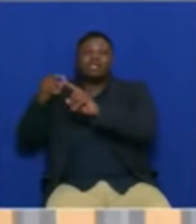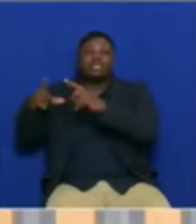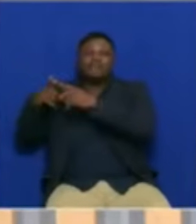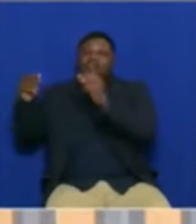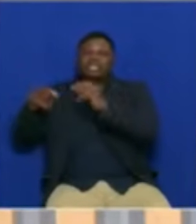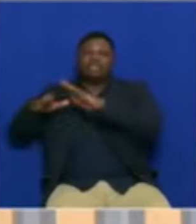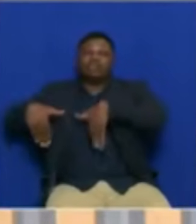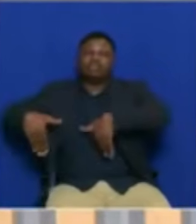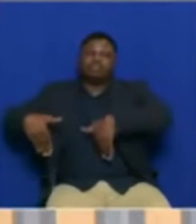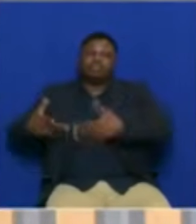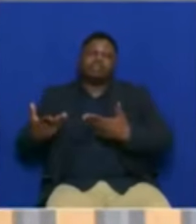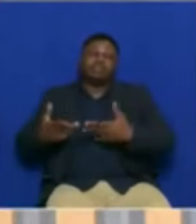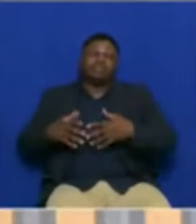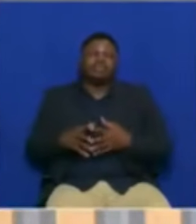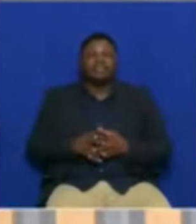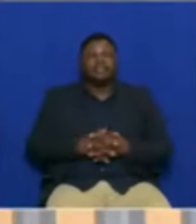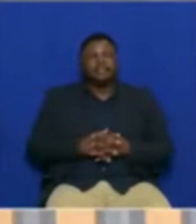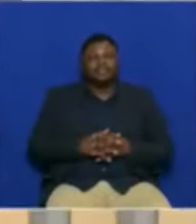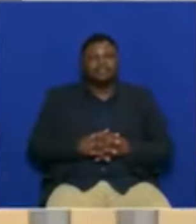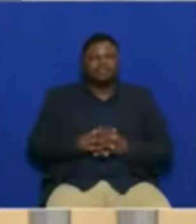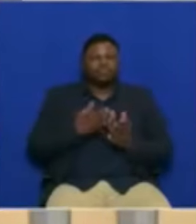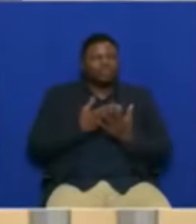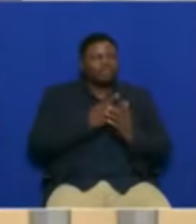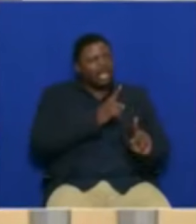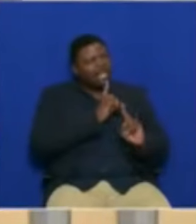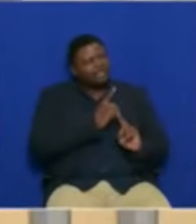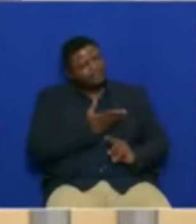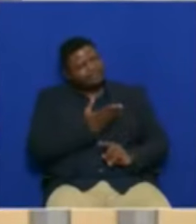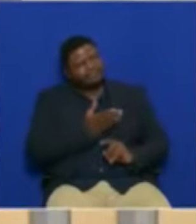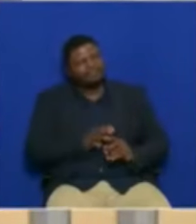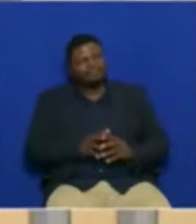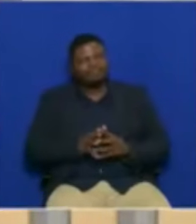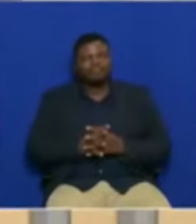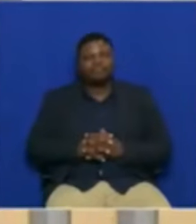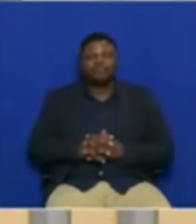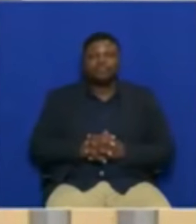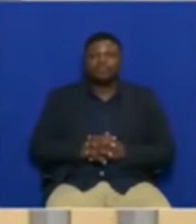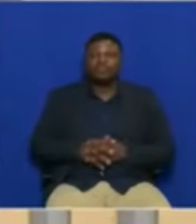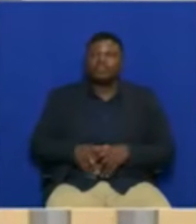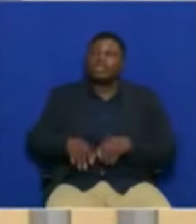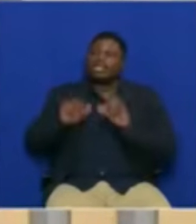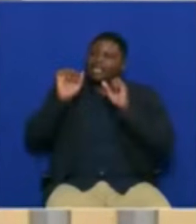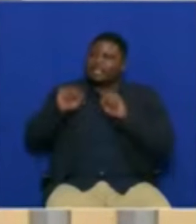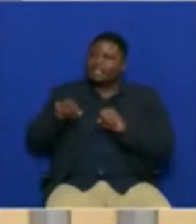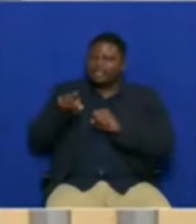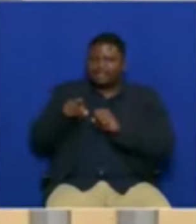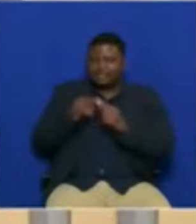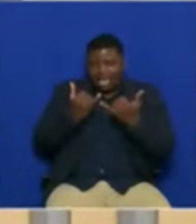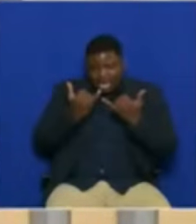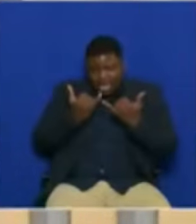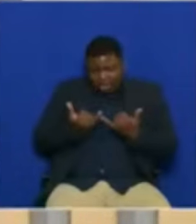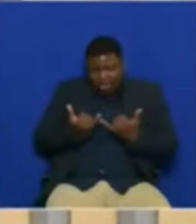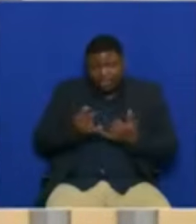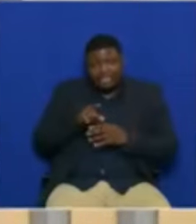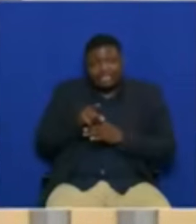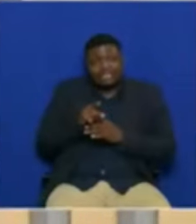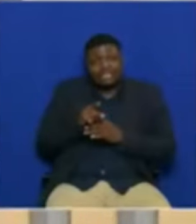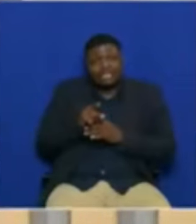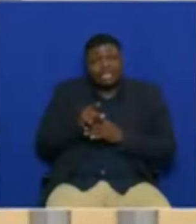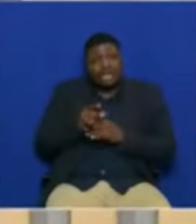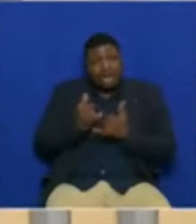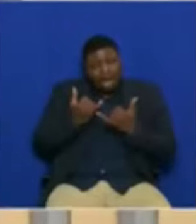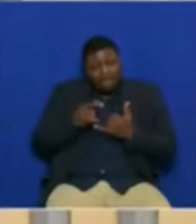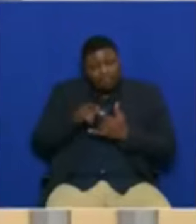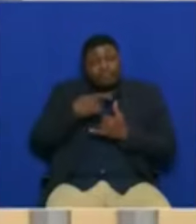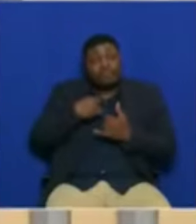respond. Chair, Commissioners, it's with the current case before court. The current case was mentioned before court, and other